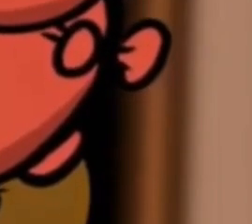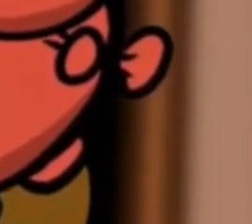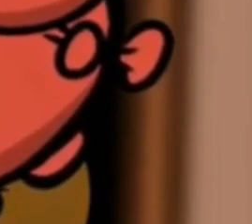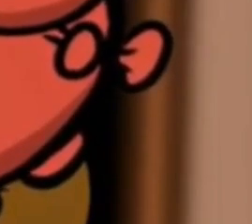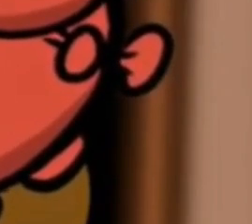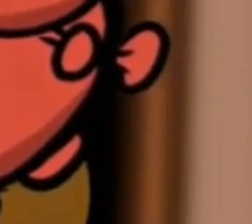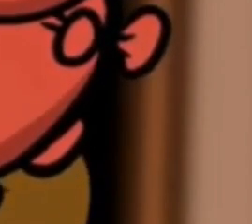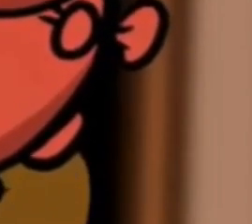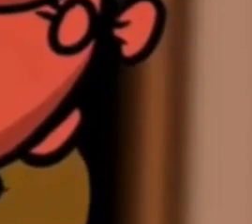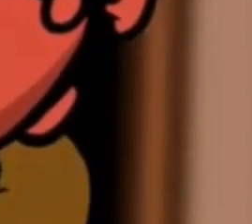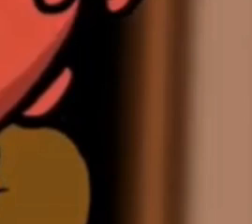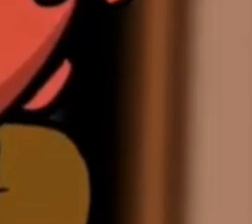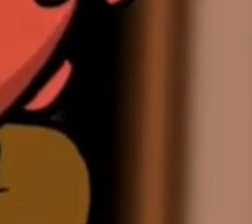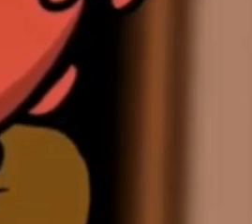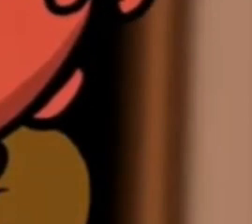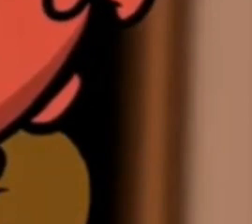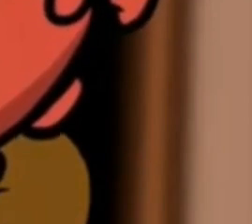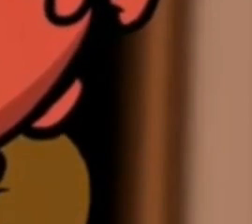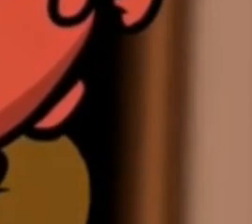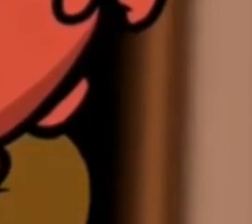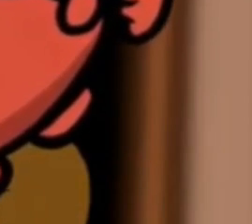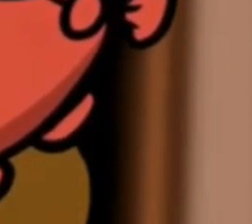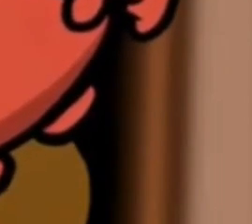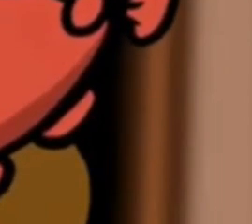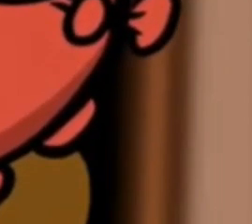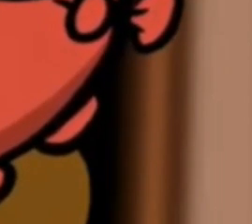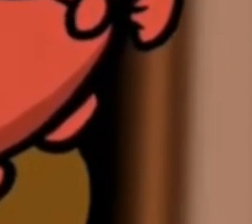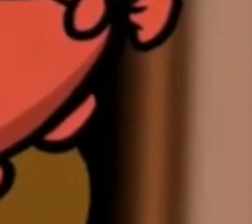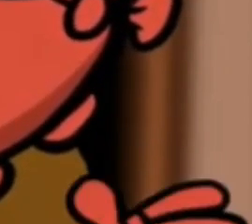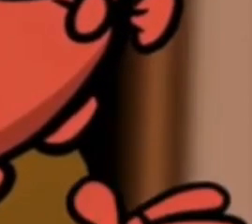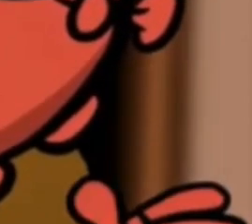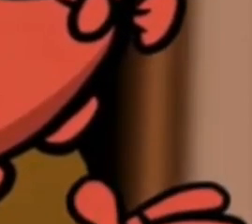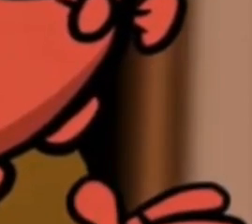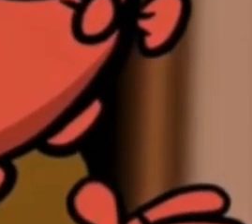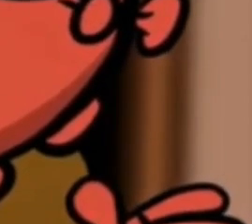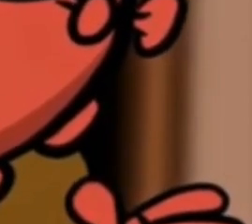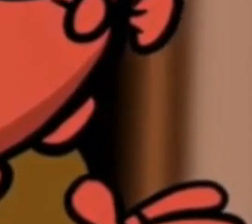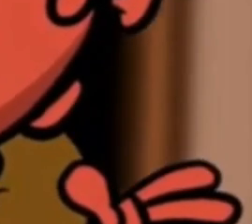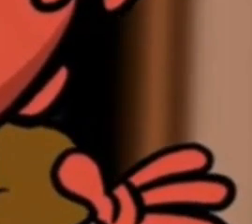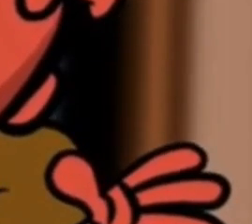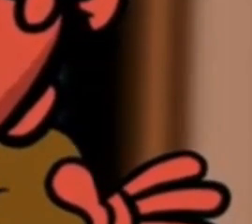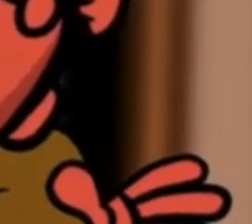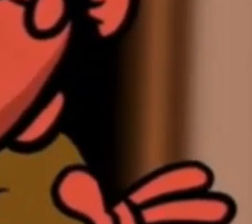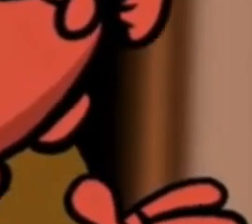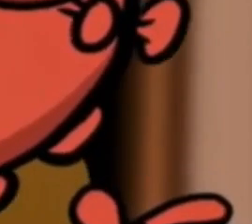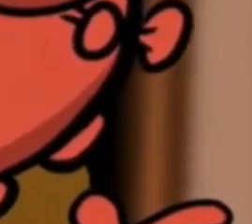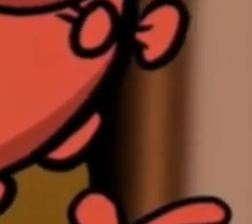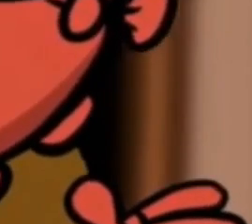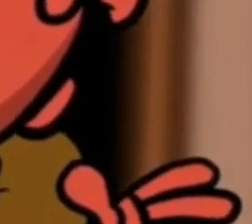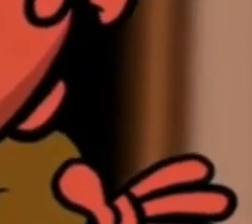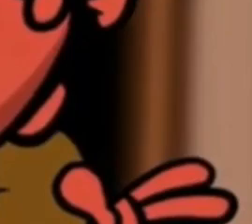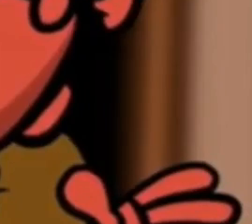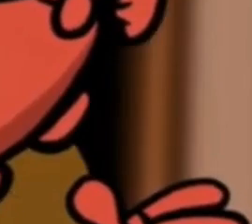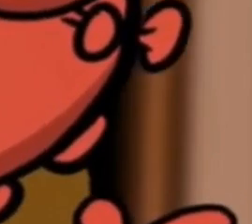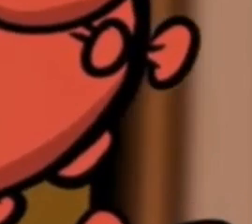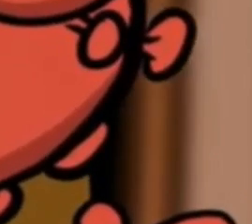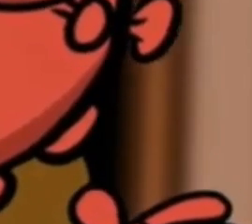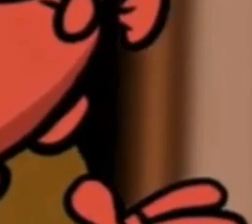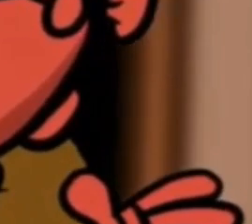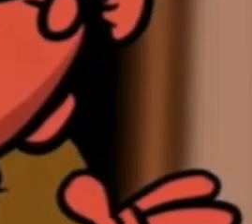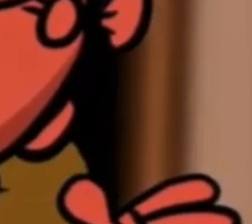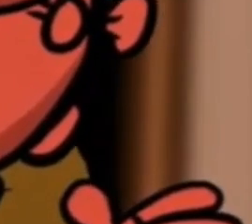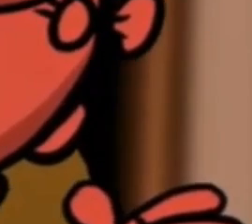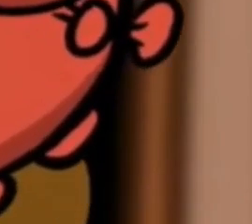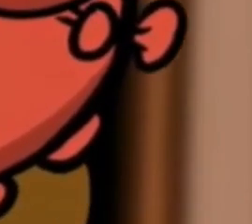Kitts and Nevis when it comes to COVID-19. To date, 293 persons have been sampled